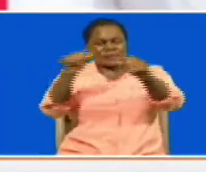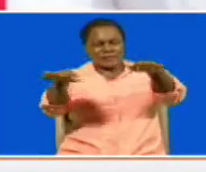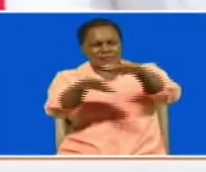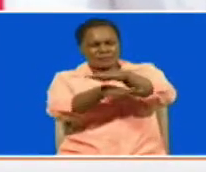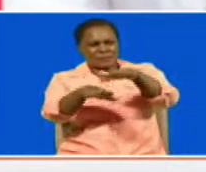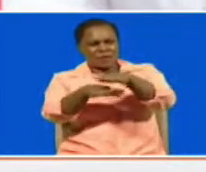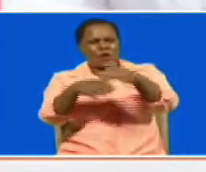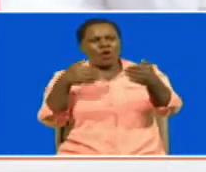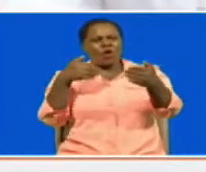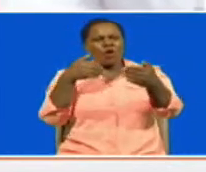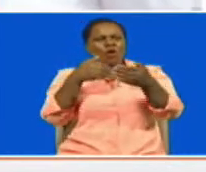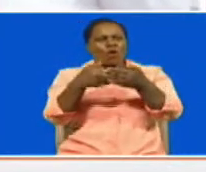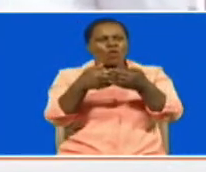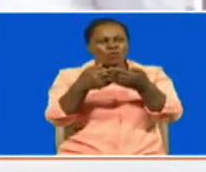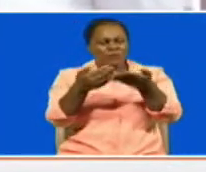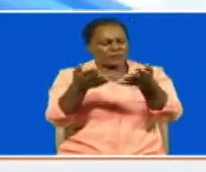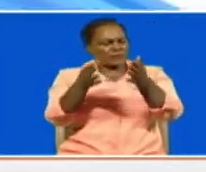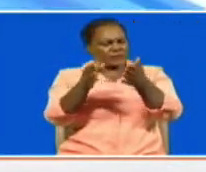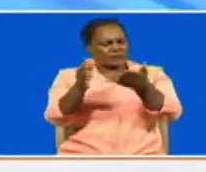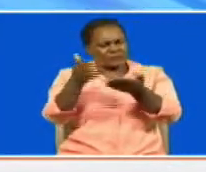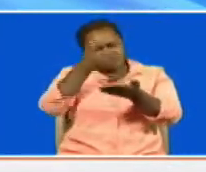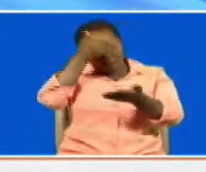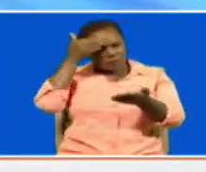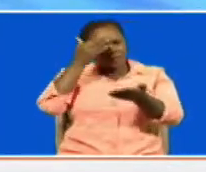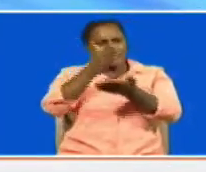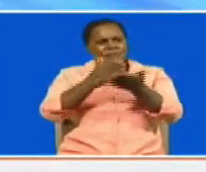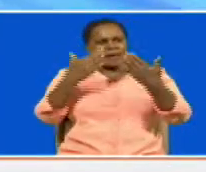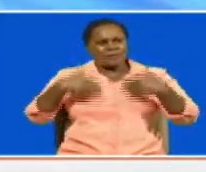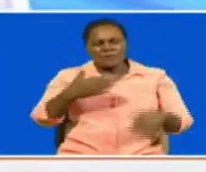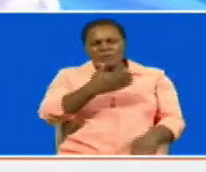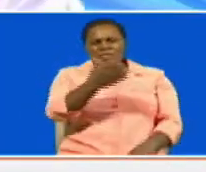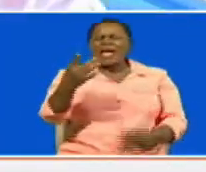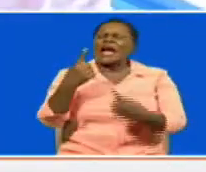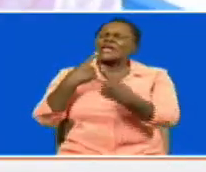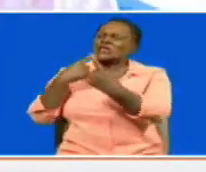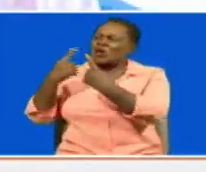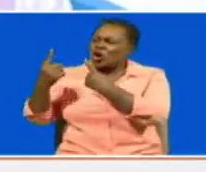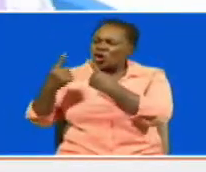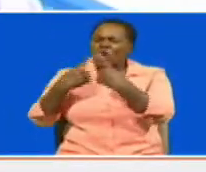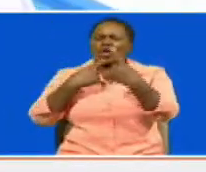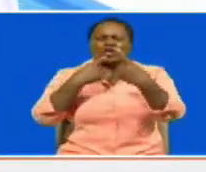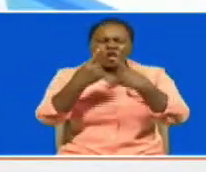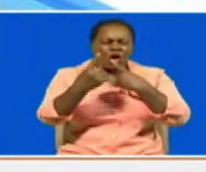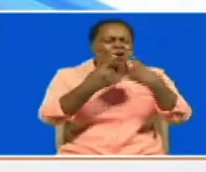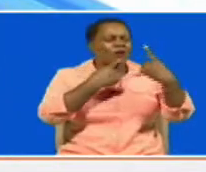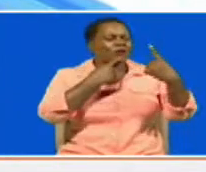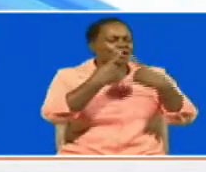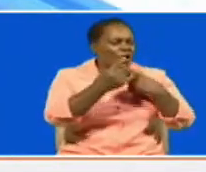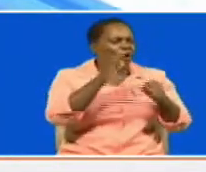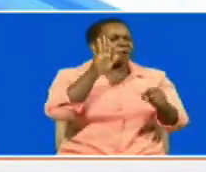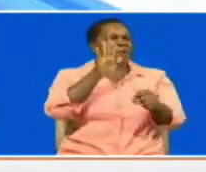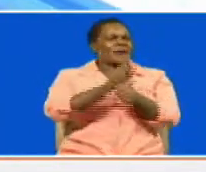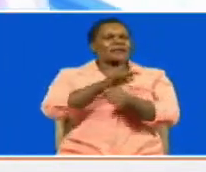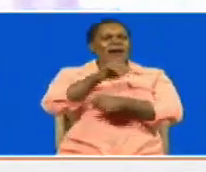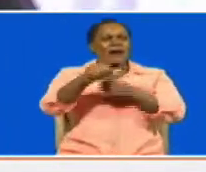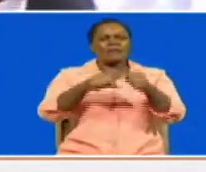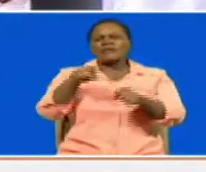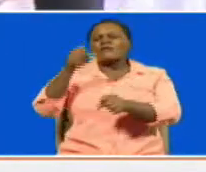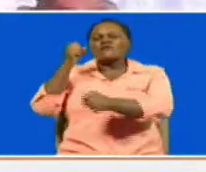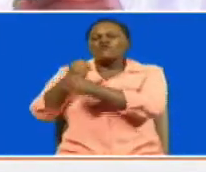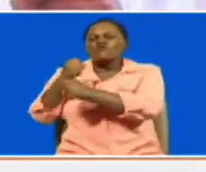deputy almost completely erased. There are people who talk a lot about what they will